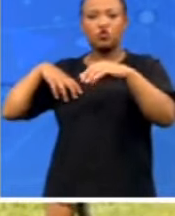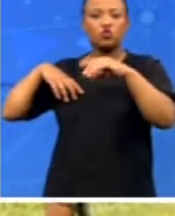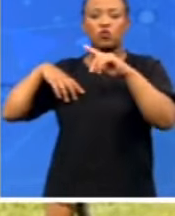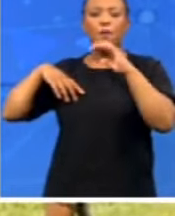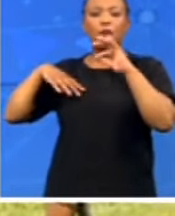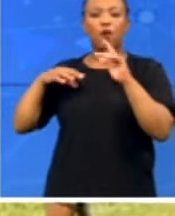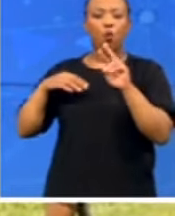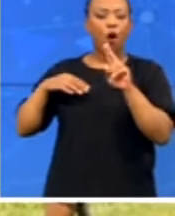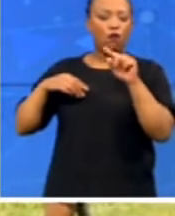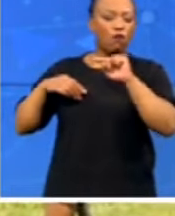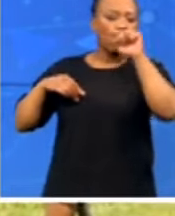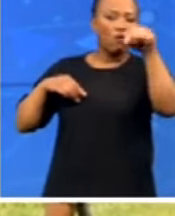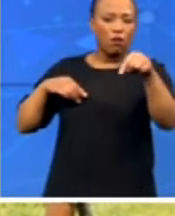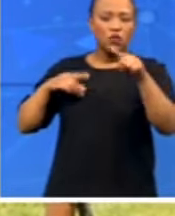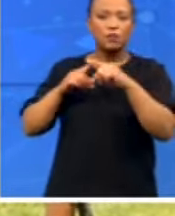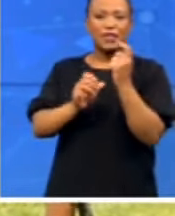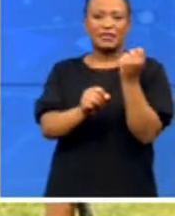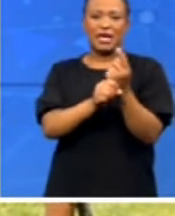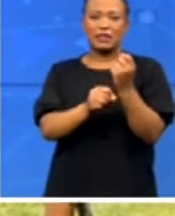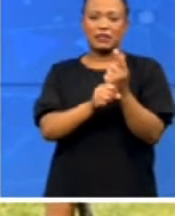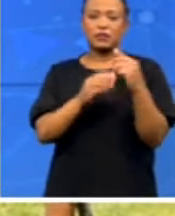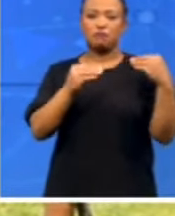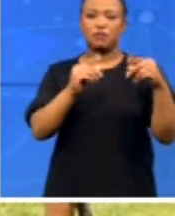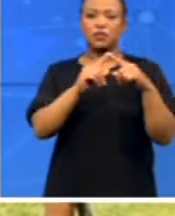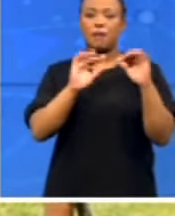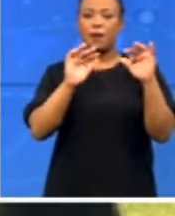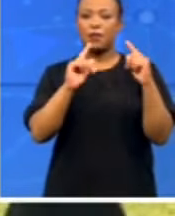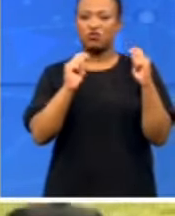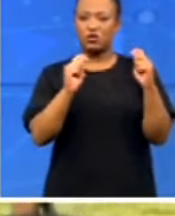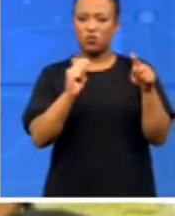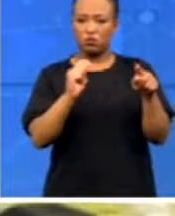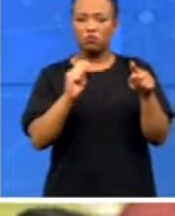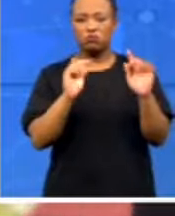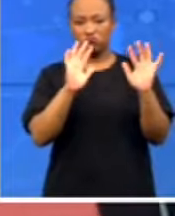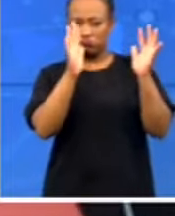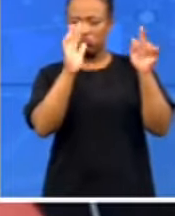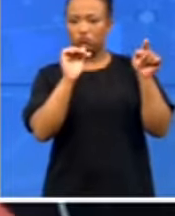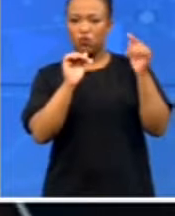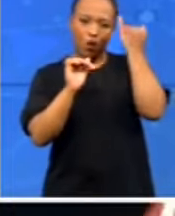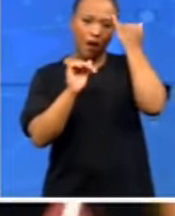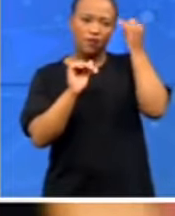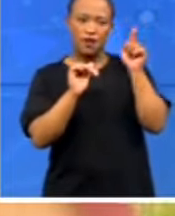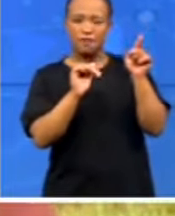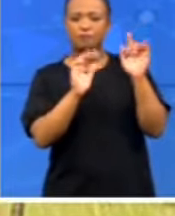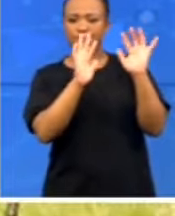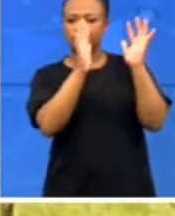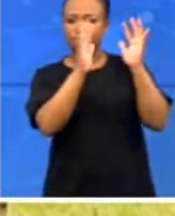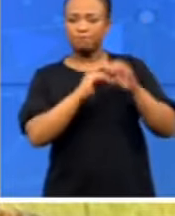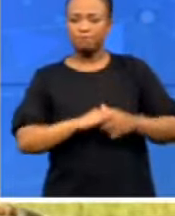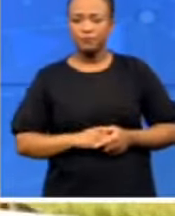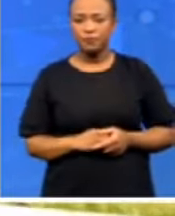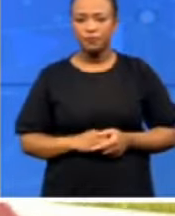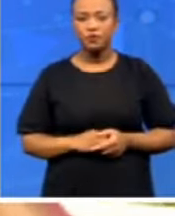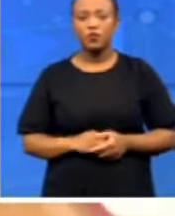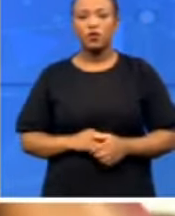industry and all the public transport operators that have taken that initiative. Thank you very much, sir. That was Unathi Bhinqosi. He's a spokesperson for